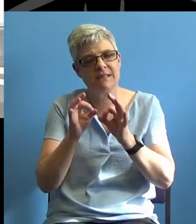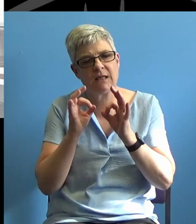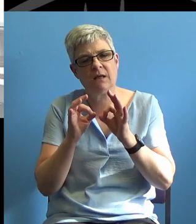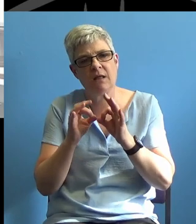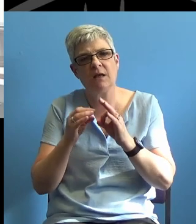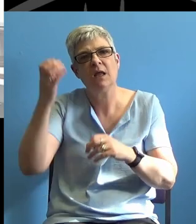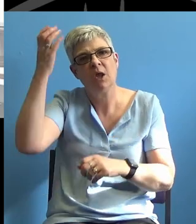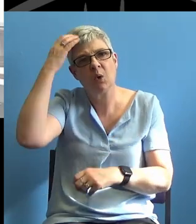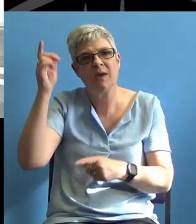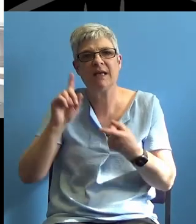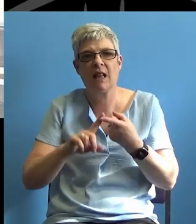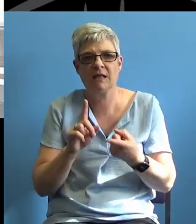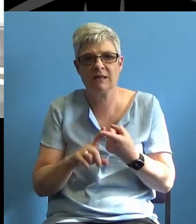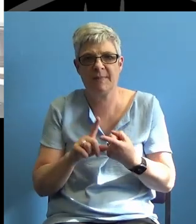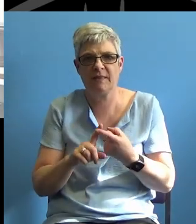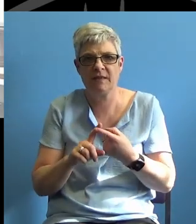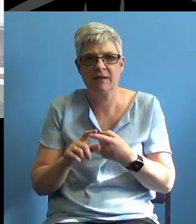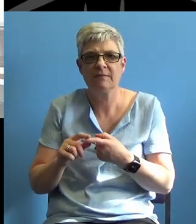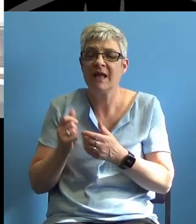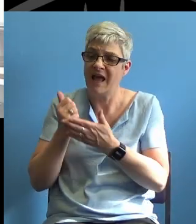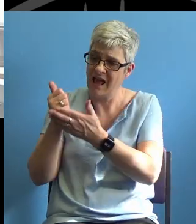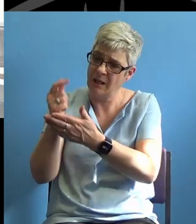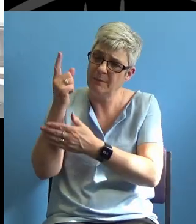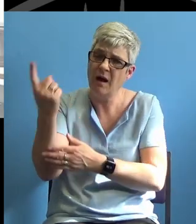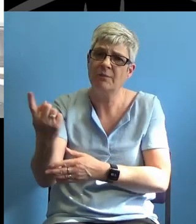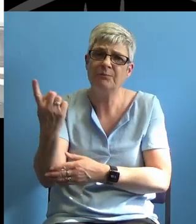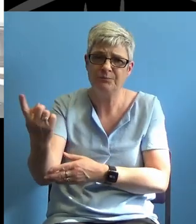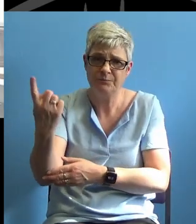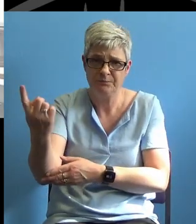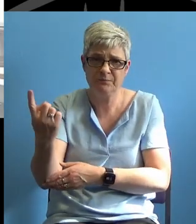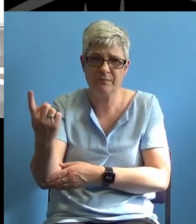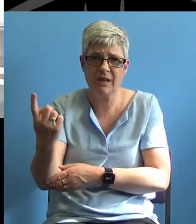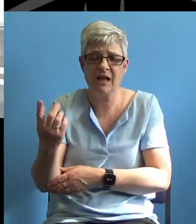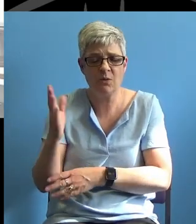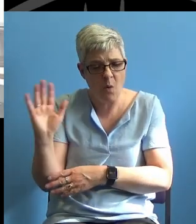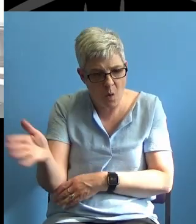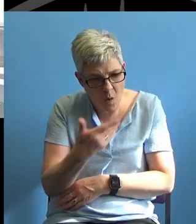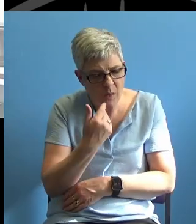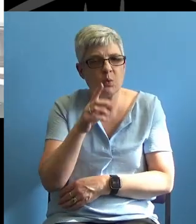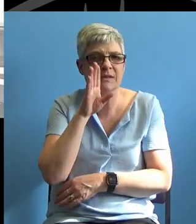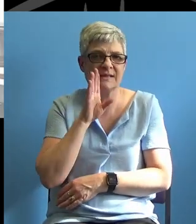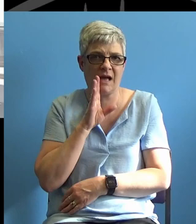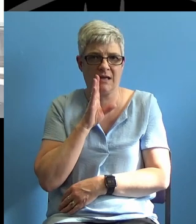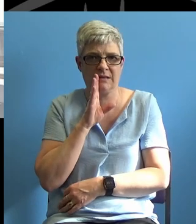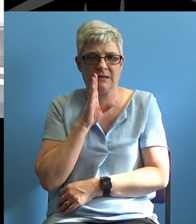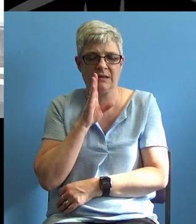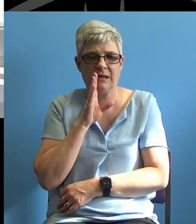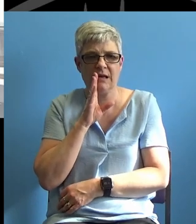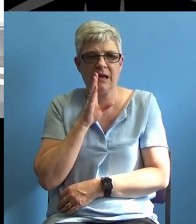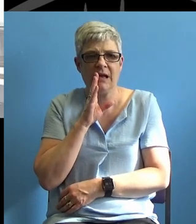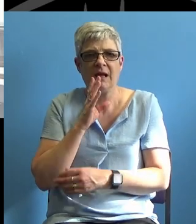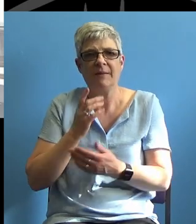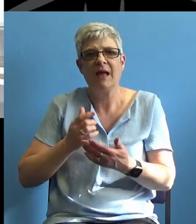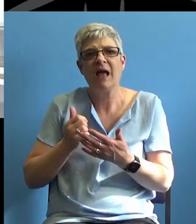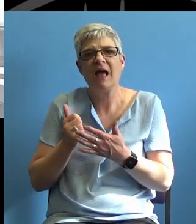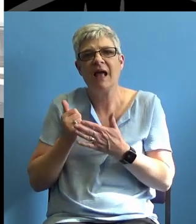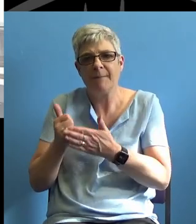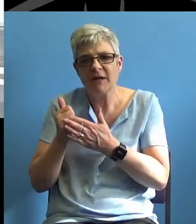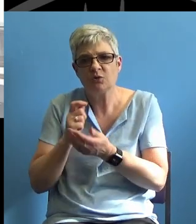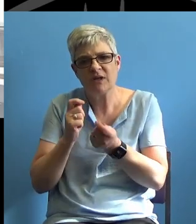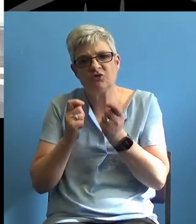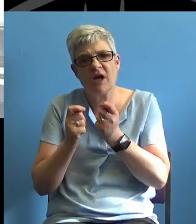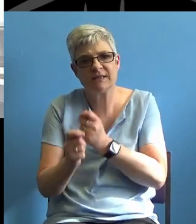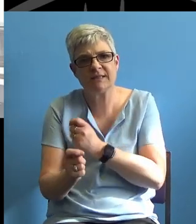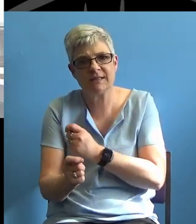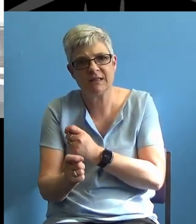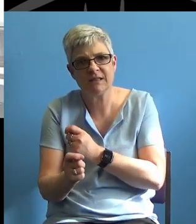her and all of us in mourning to adjust to a new reality, a new season, which will bring with it new burdens